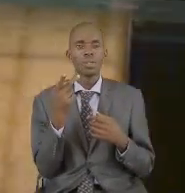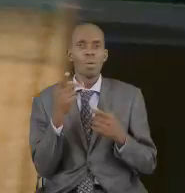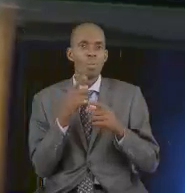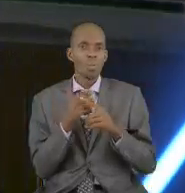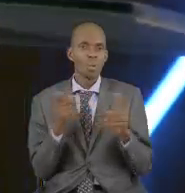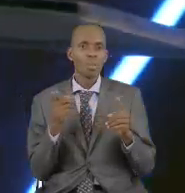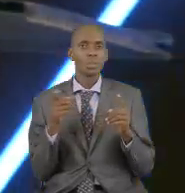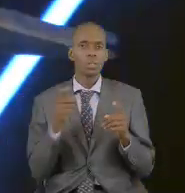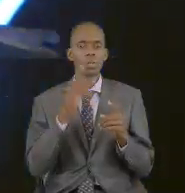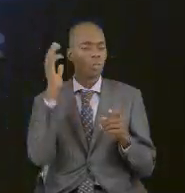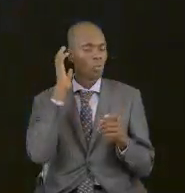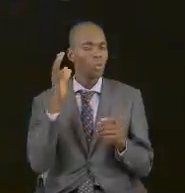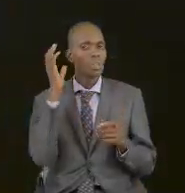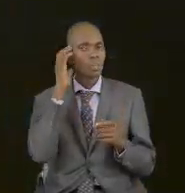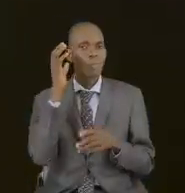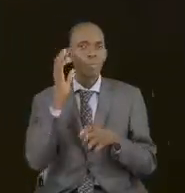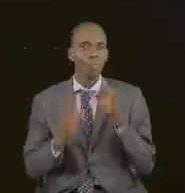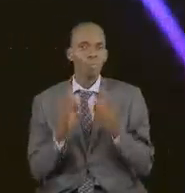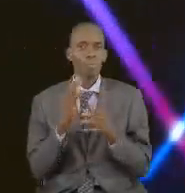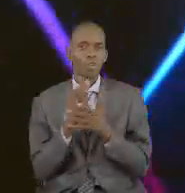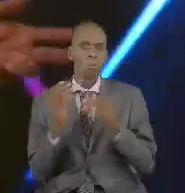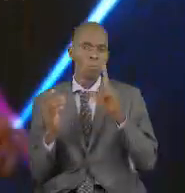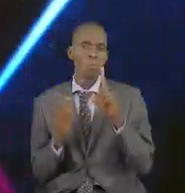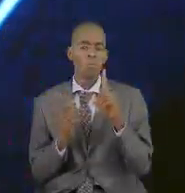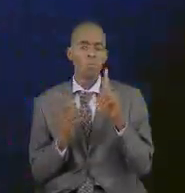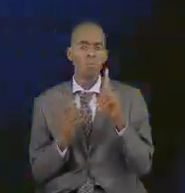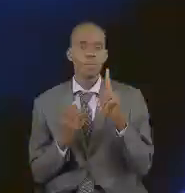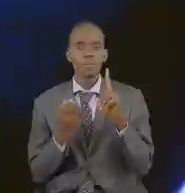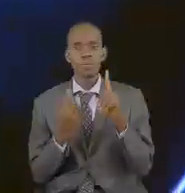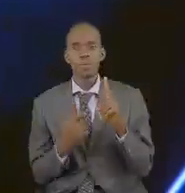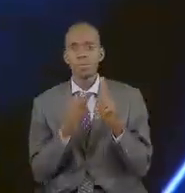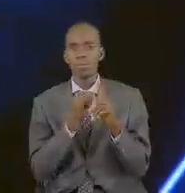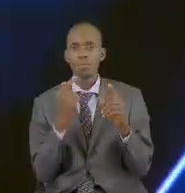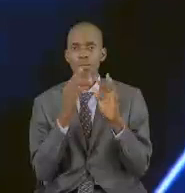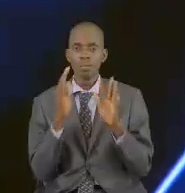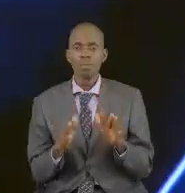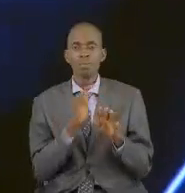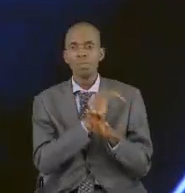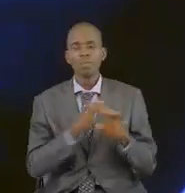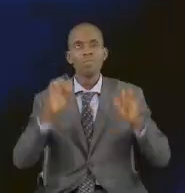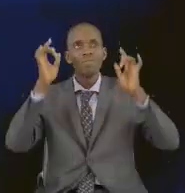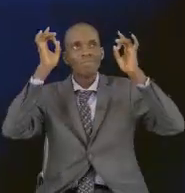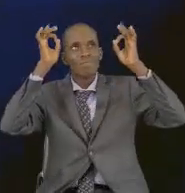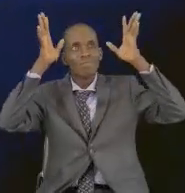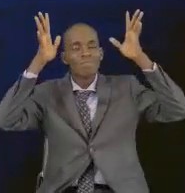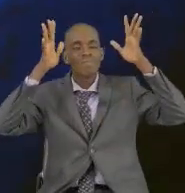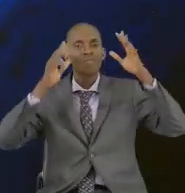hear. If somebody becomes a sinner, terrible sinner, he goes to